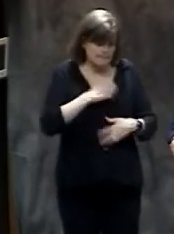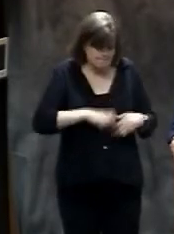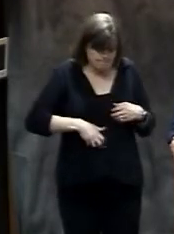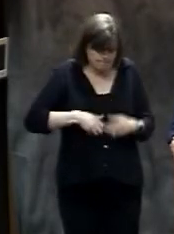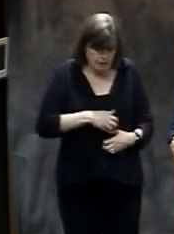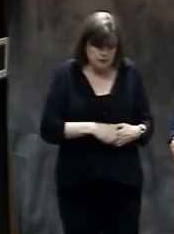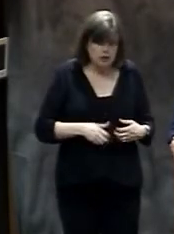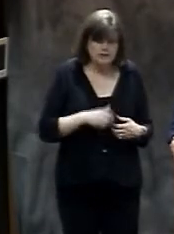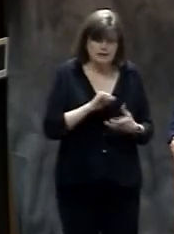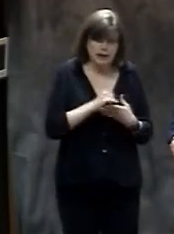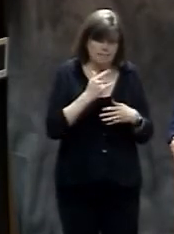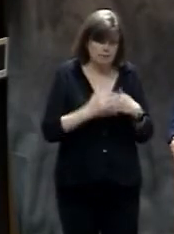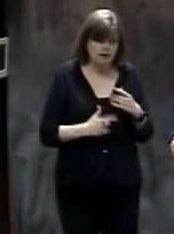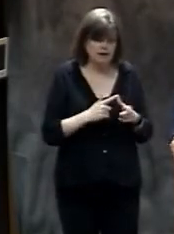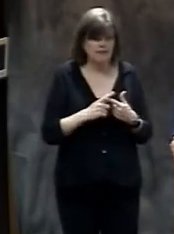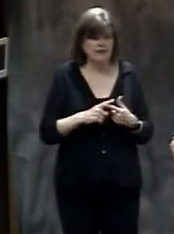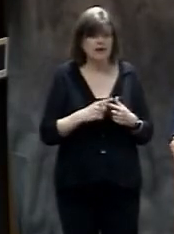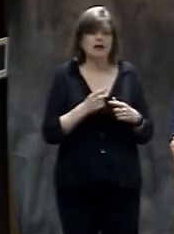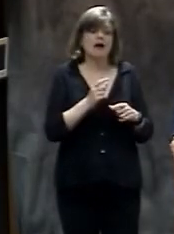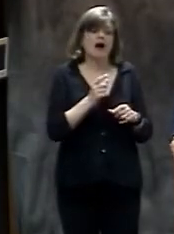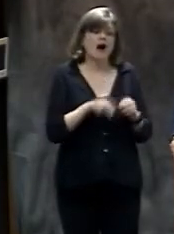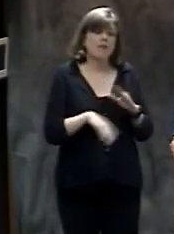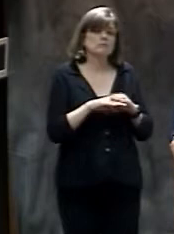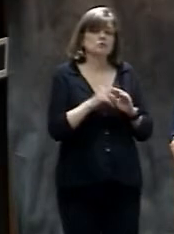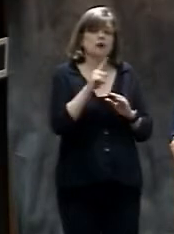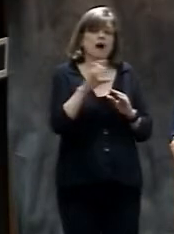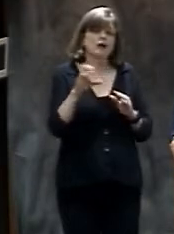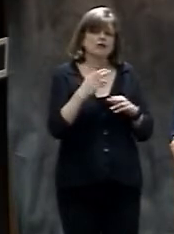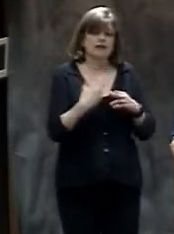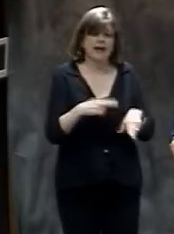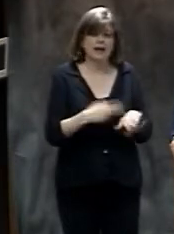water-filled containers in your backyard.